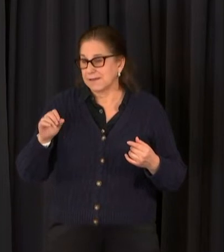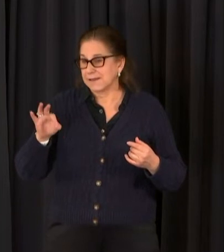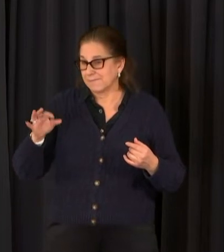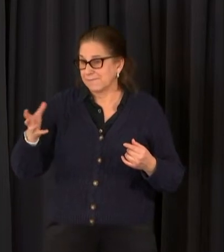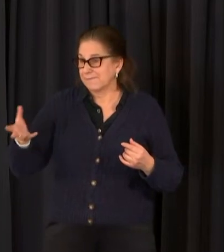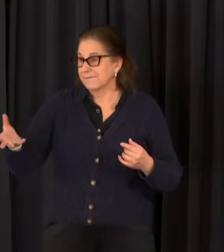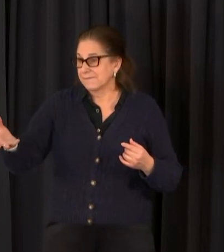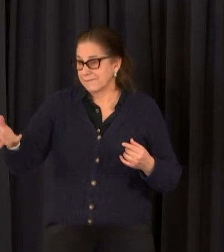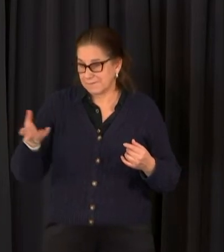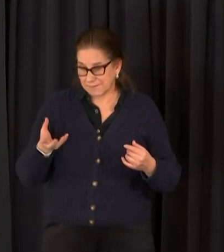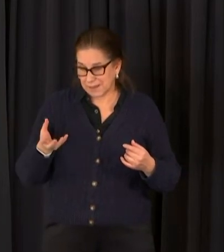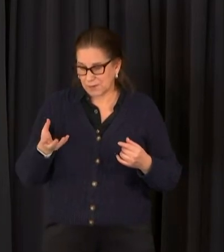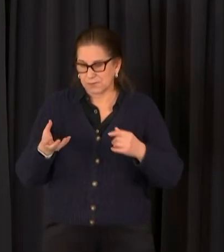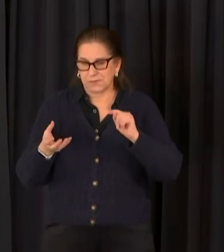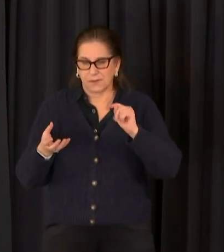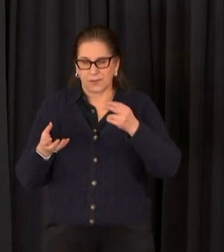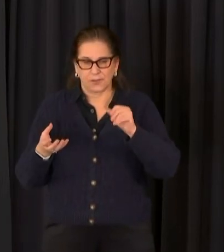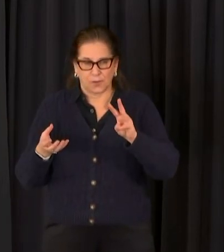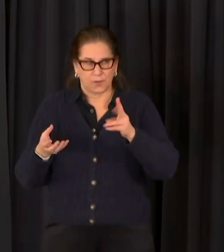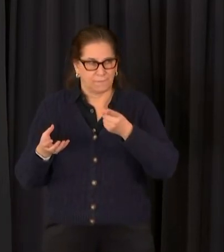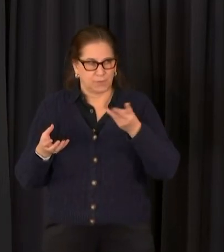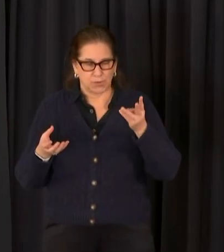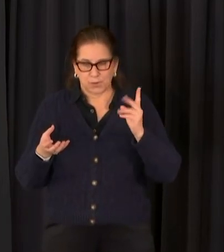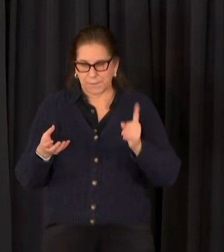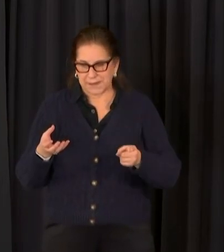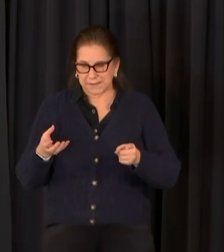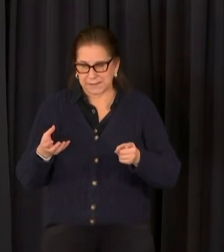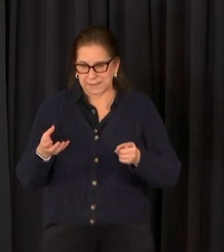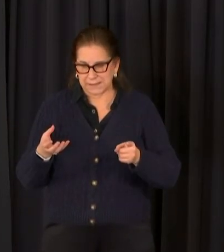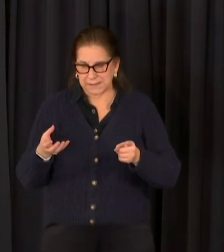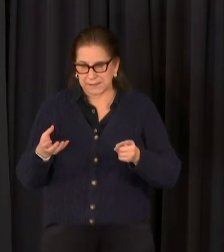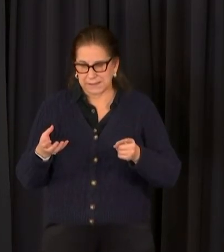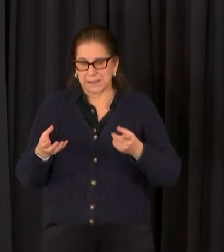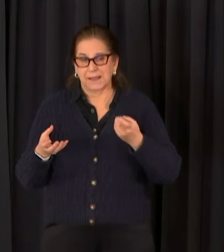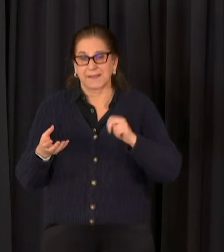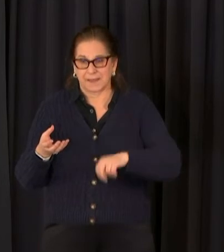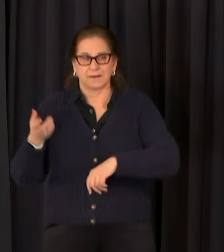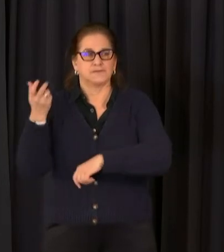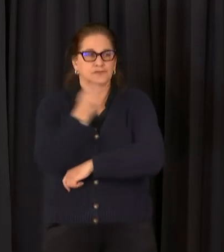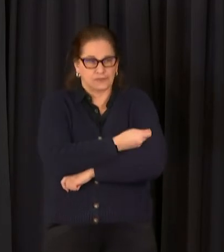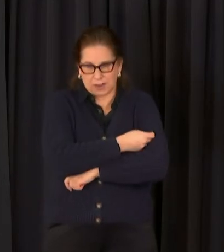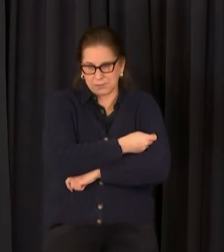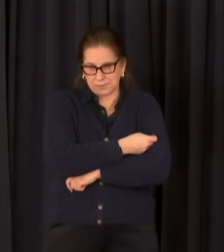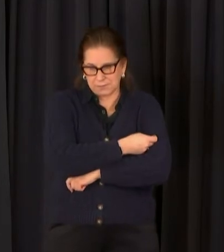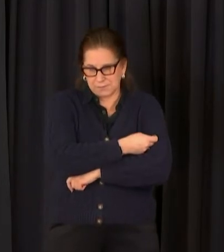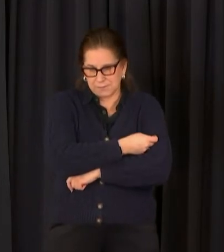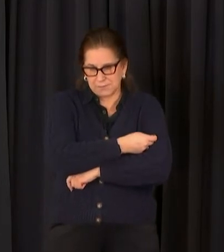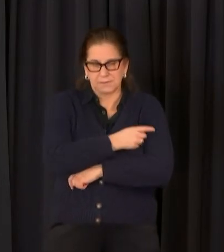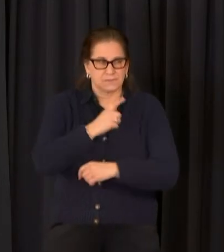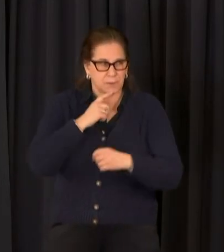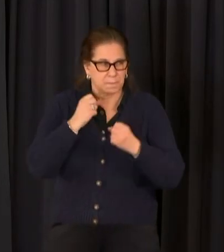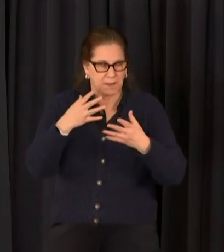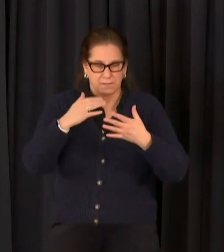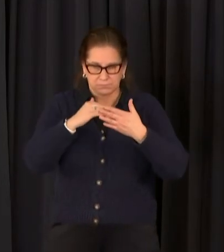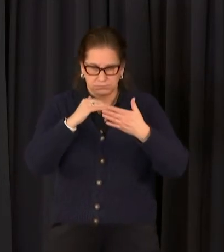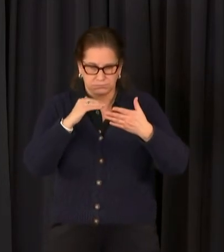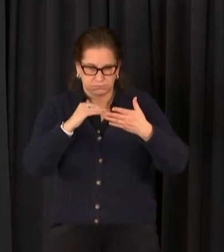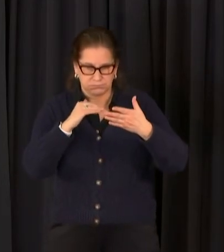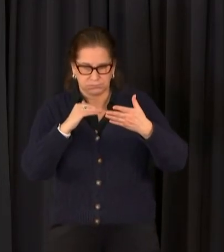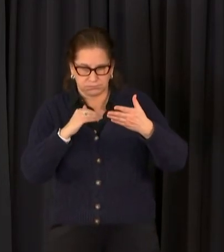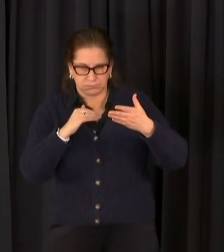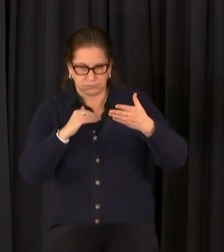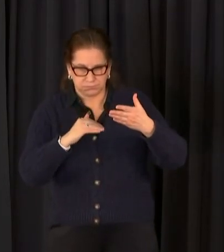minutes before it is drawn up and the person is giving it. So those types of things also limit where these can be done in the community and